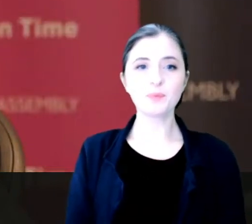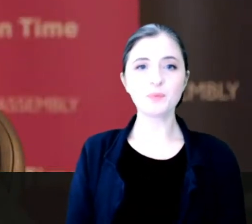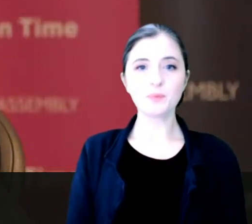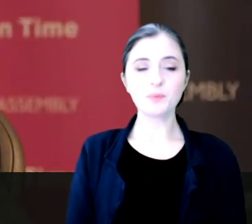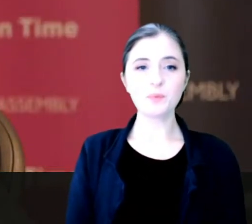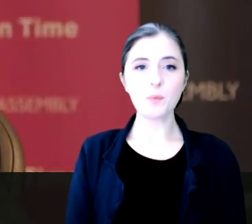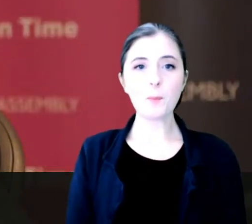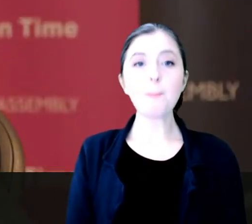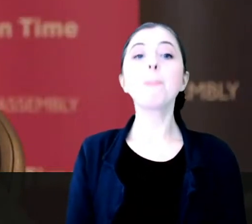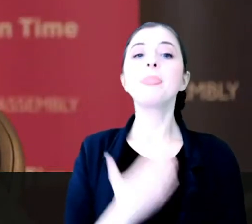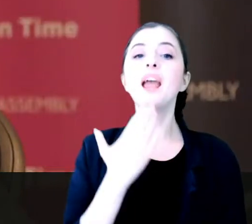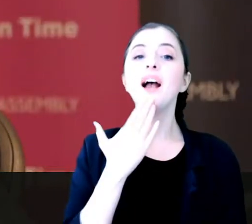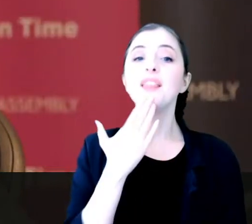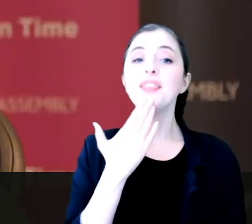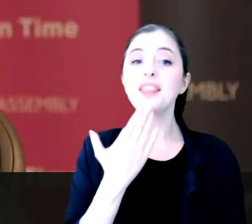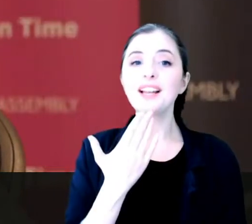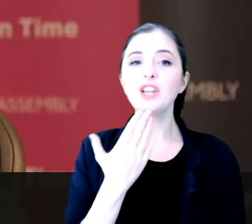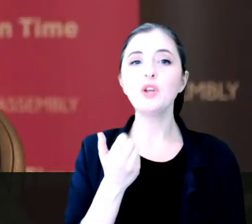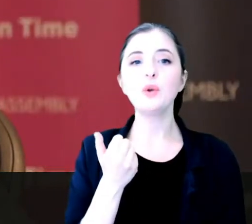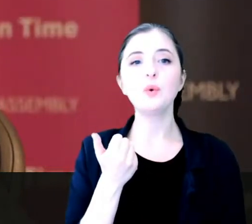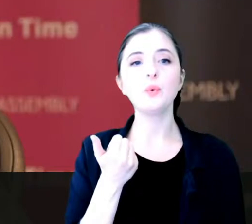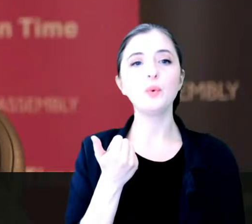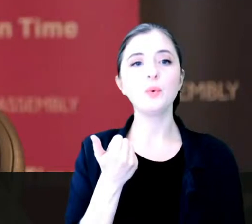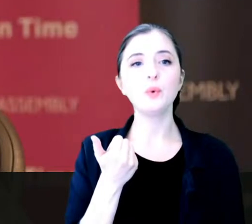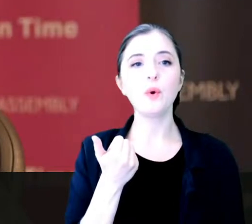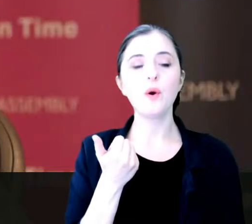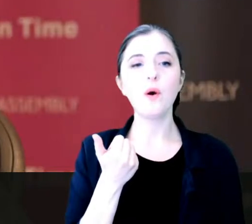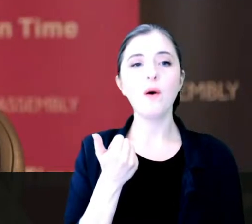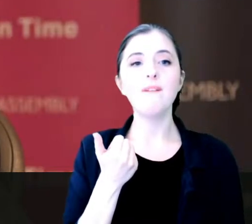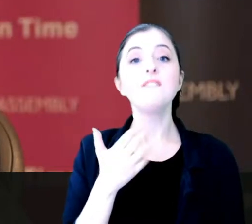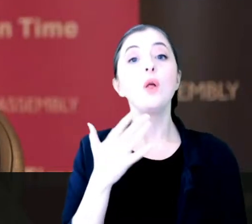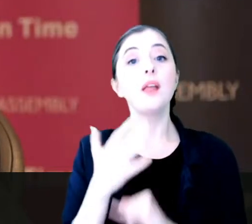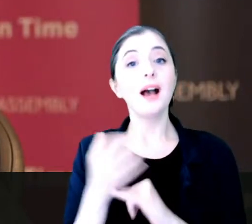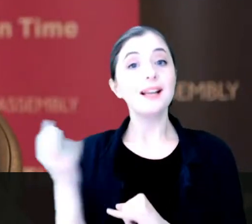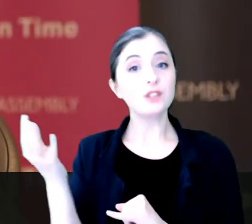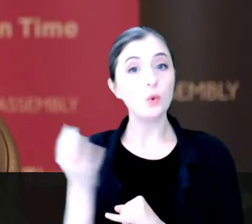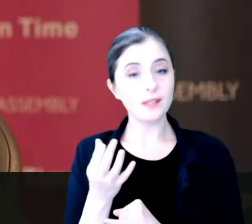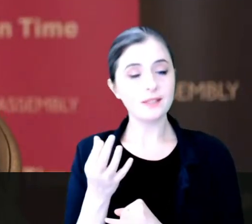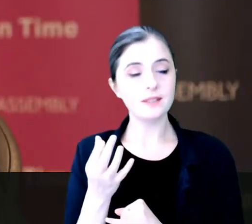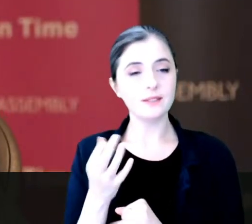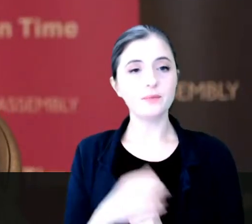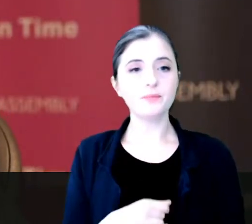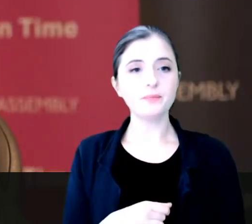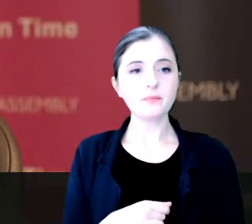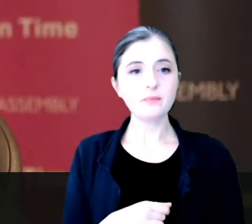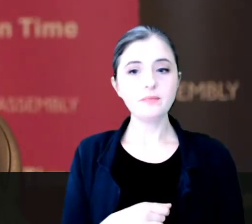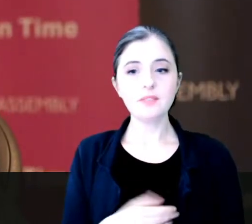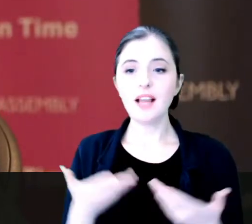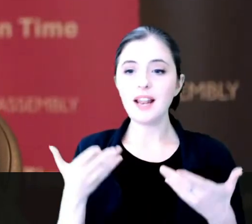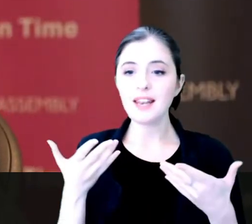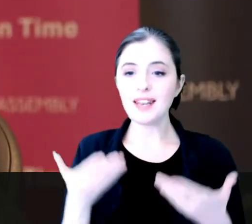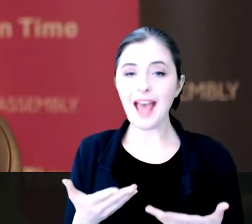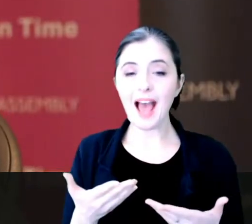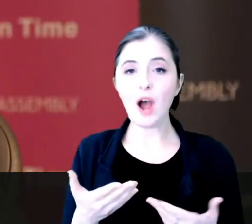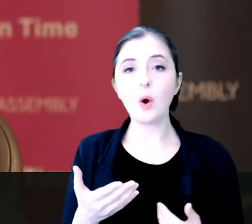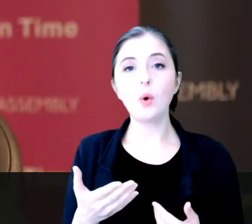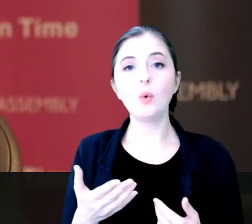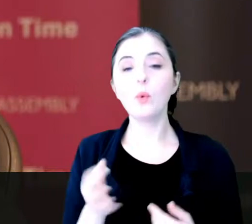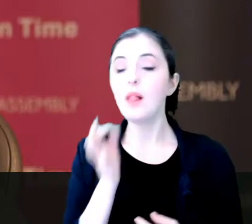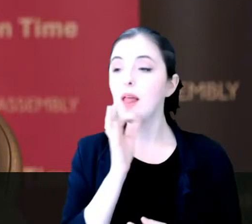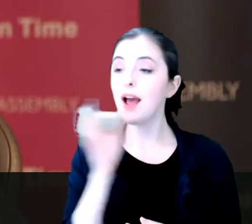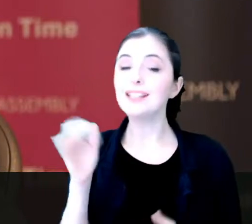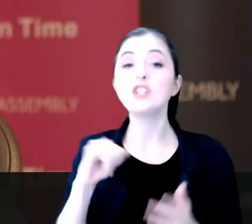Thank you for the last question. Can I now invite Samaya